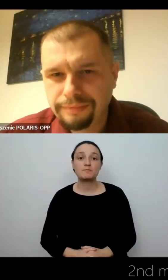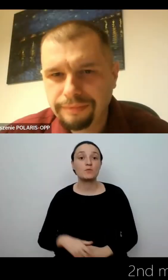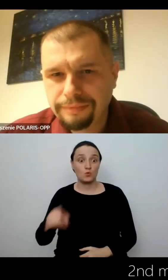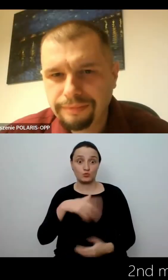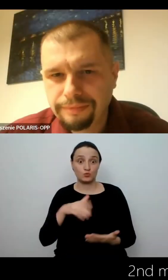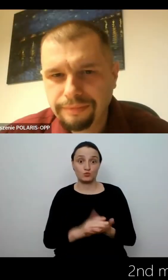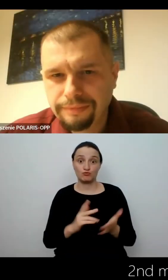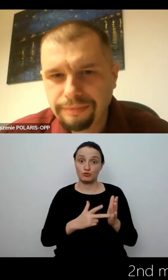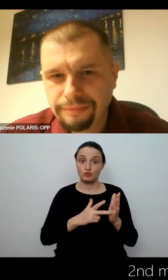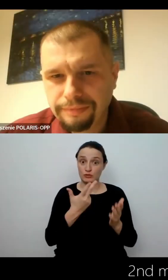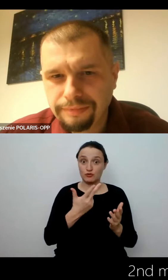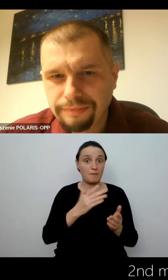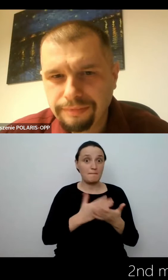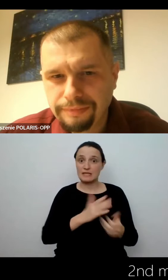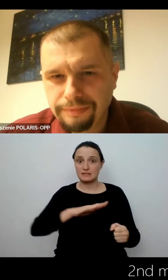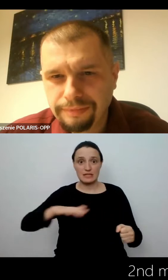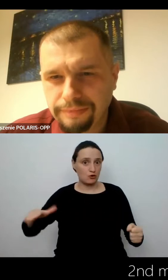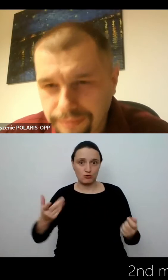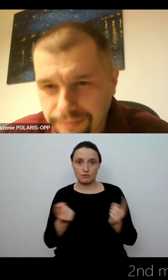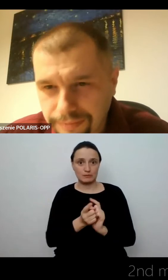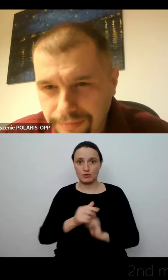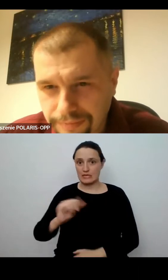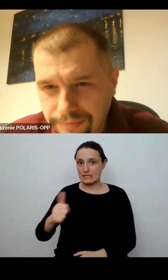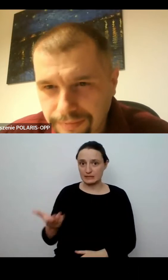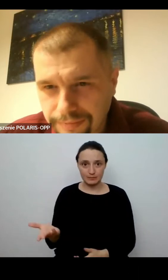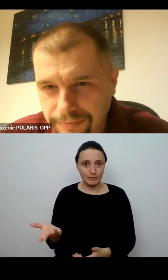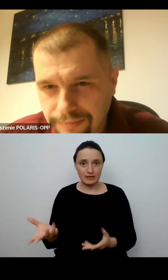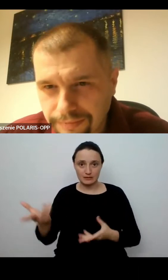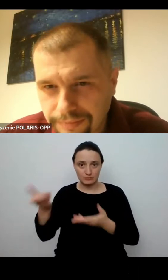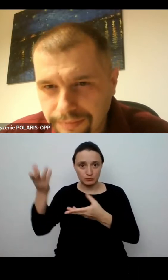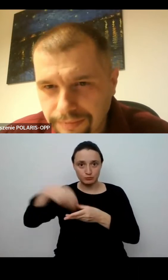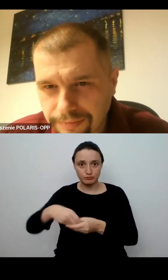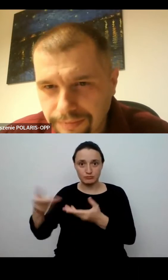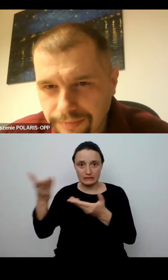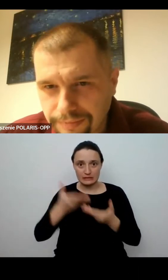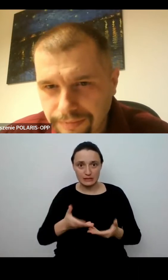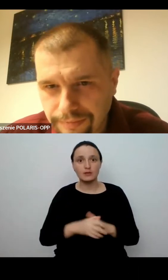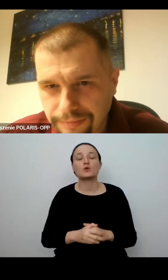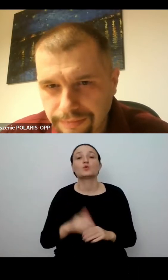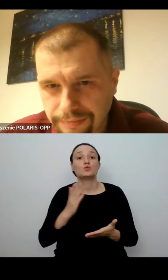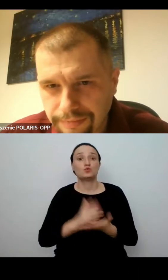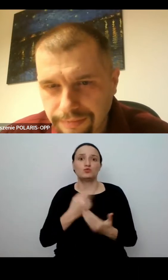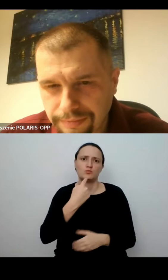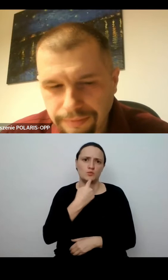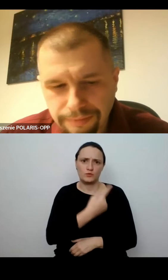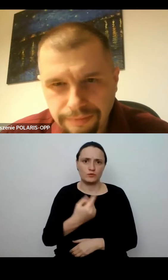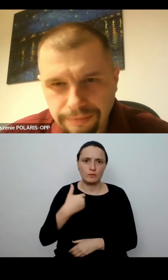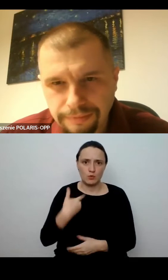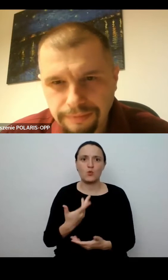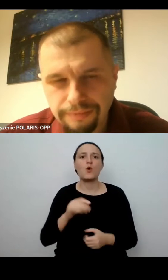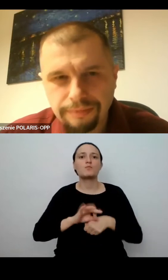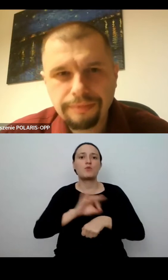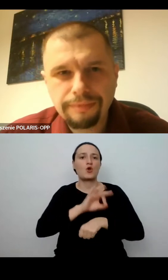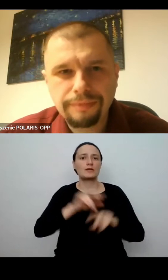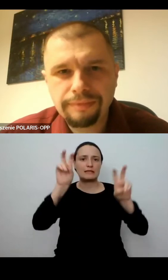We are starting the first international meeting online in English as a part of the project called Rational Lighting Policy in Practice,